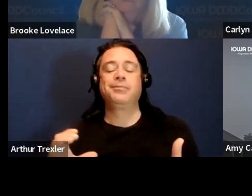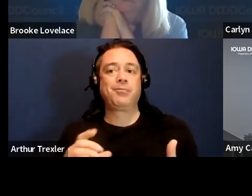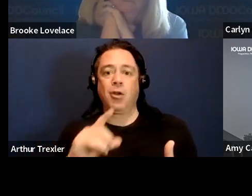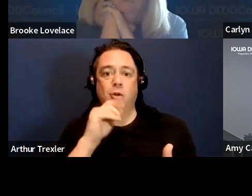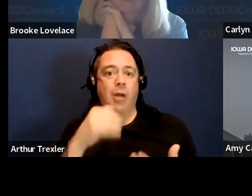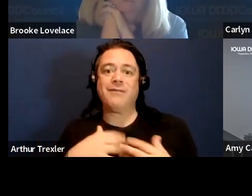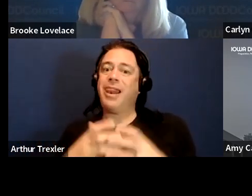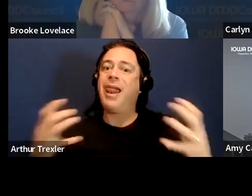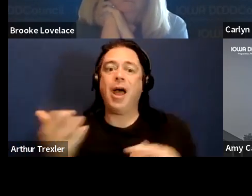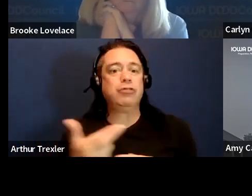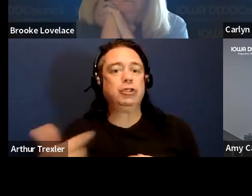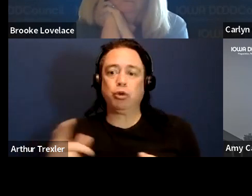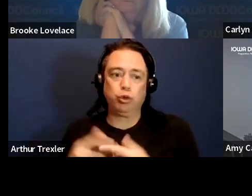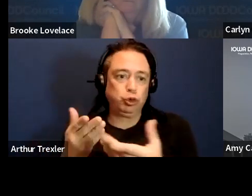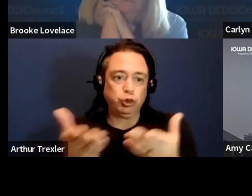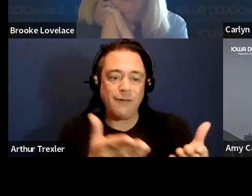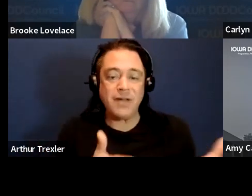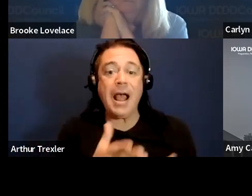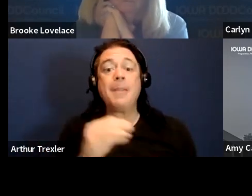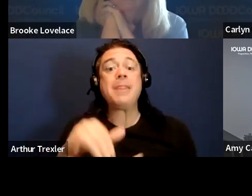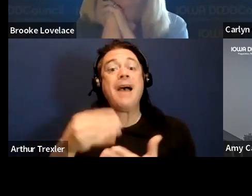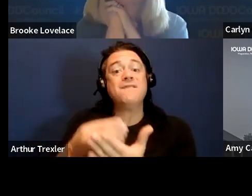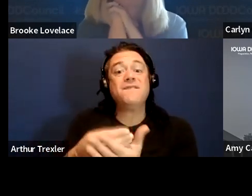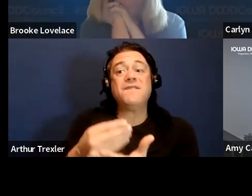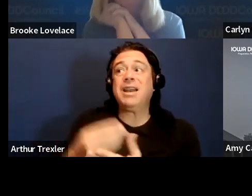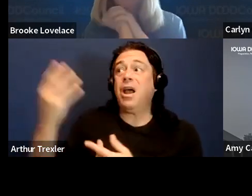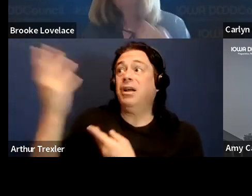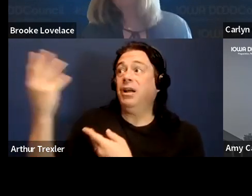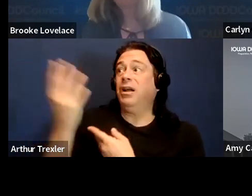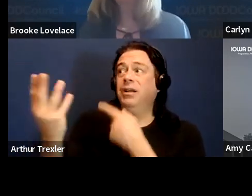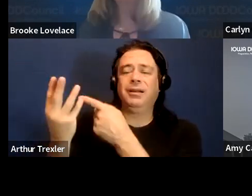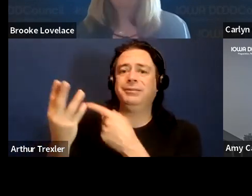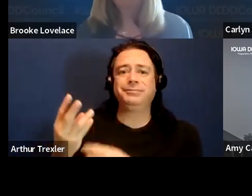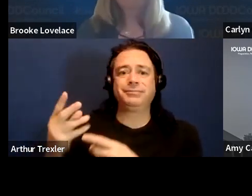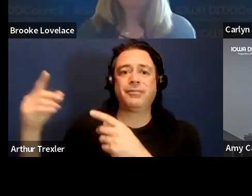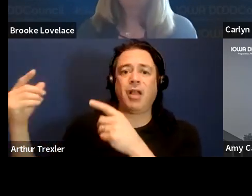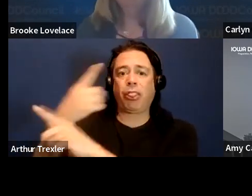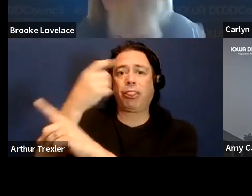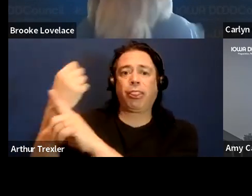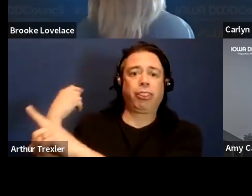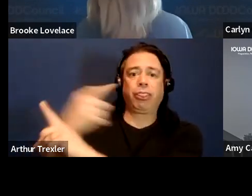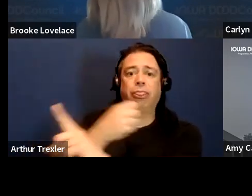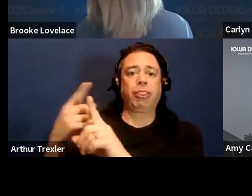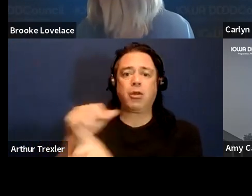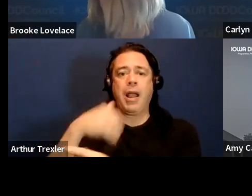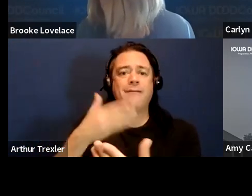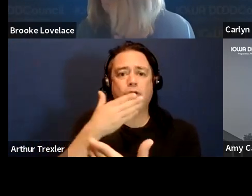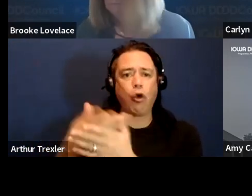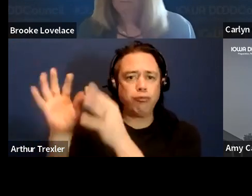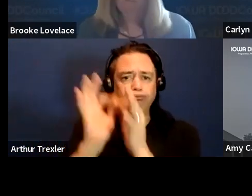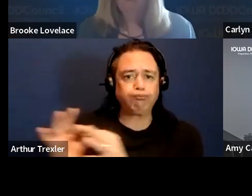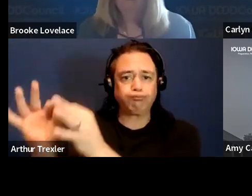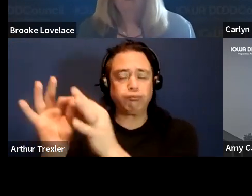resources to serve people and the funding streams lack coordination currently. So how we'll do this is through